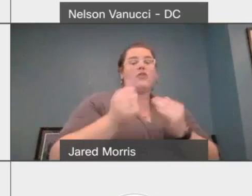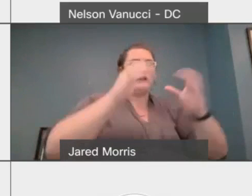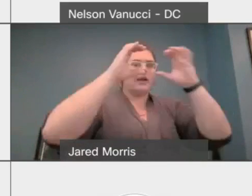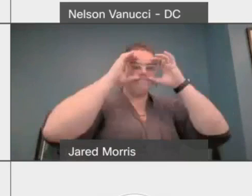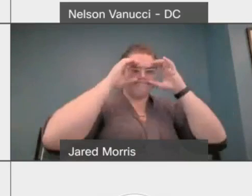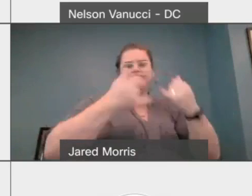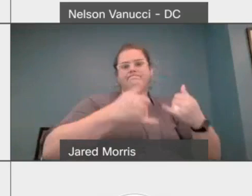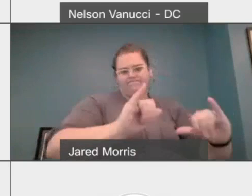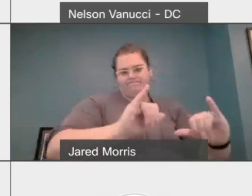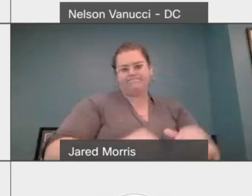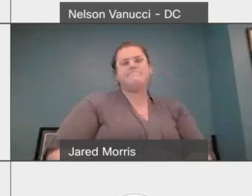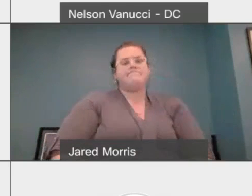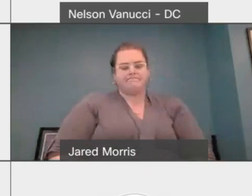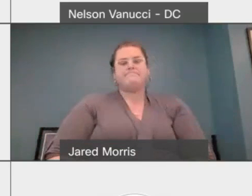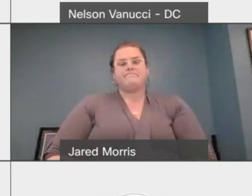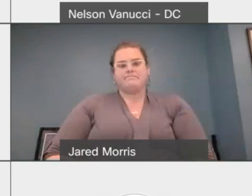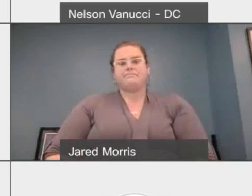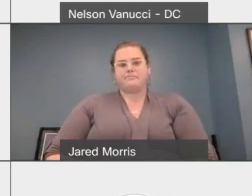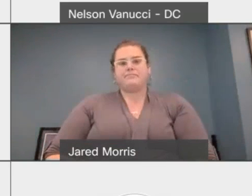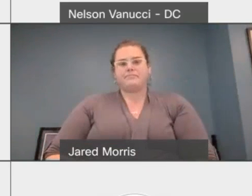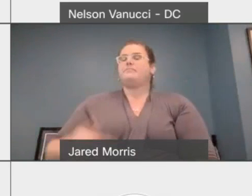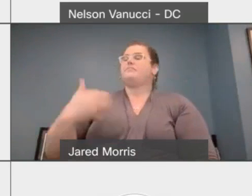Thank you very much, Nelson, for that